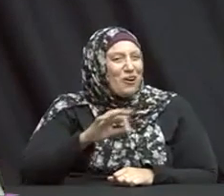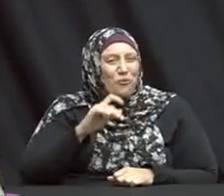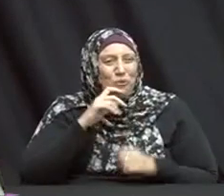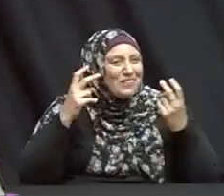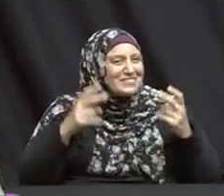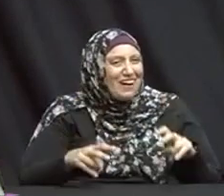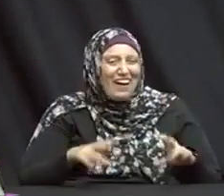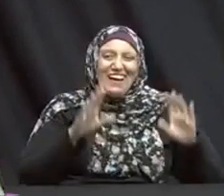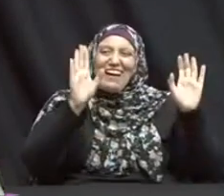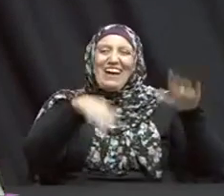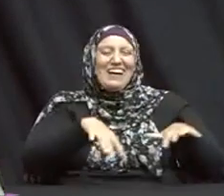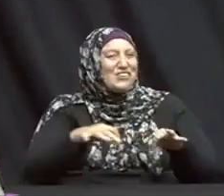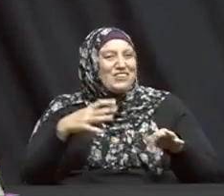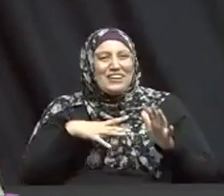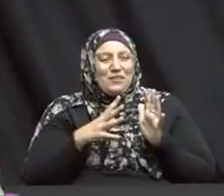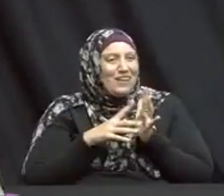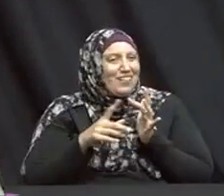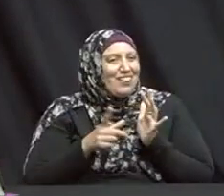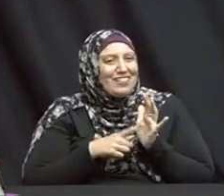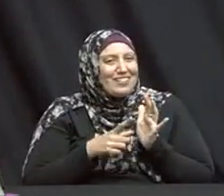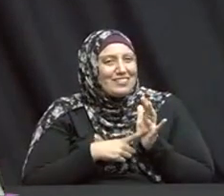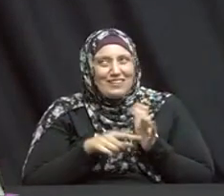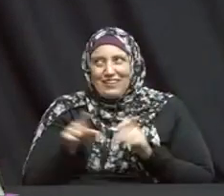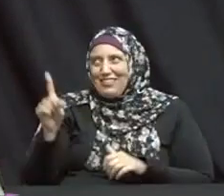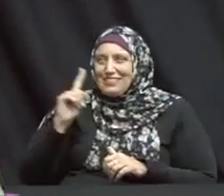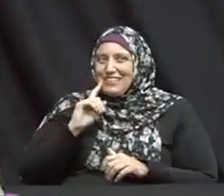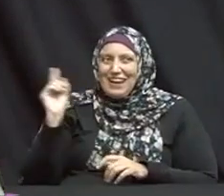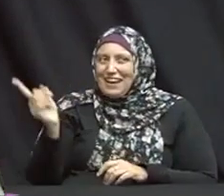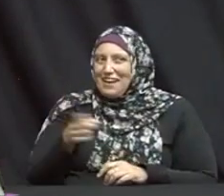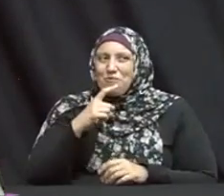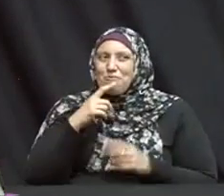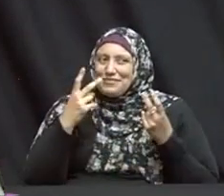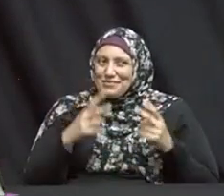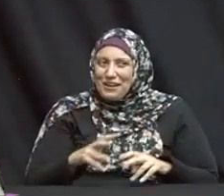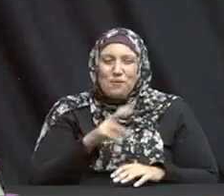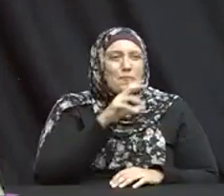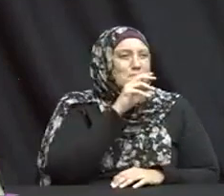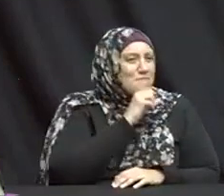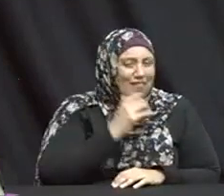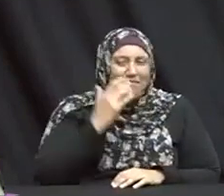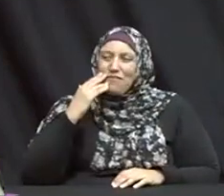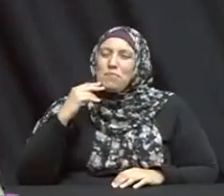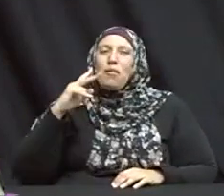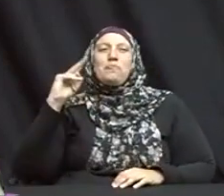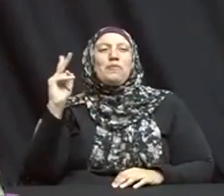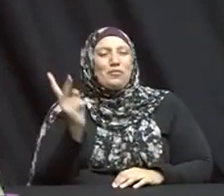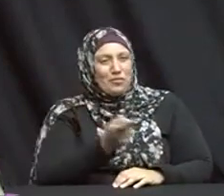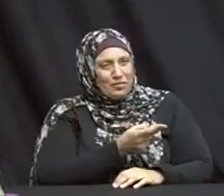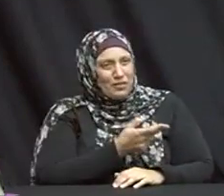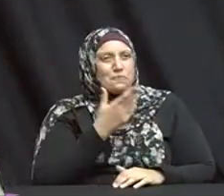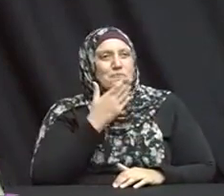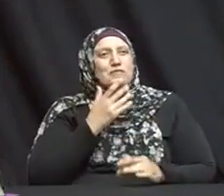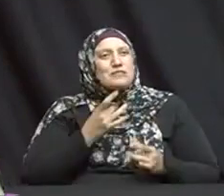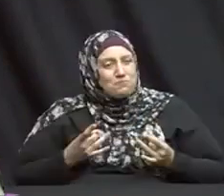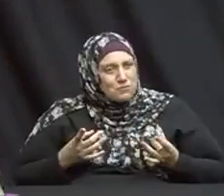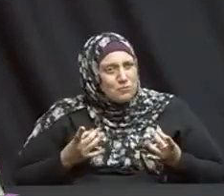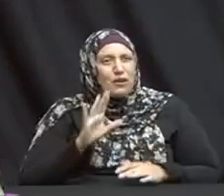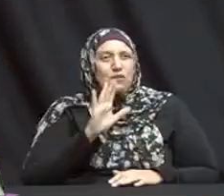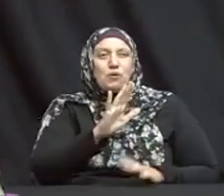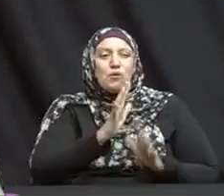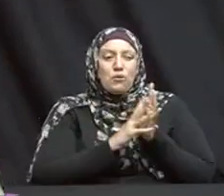that guarantee, and this is for everybody, young, old, male, female. Therefore, prepare your will. It saves a lot